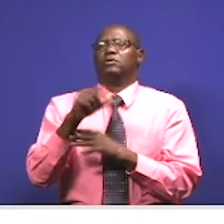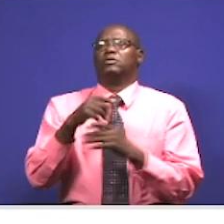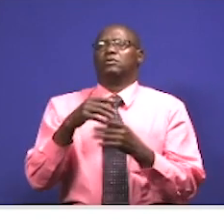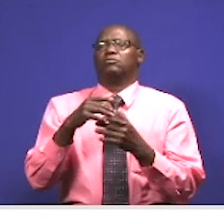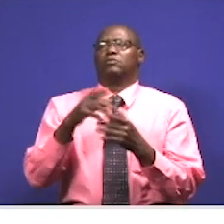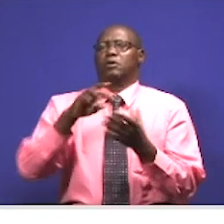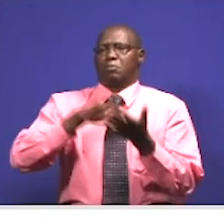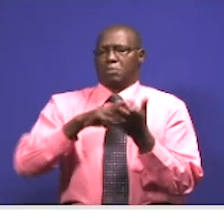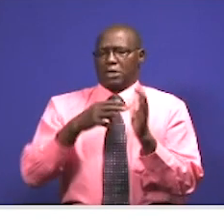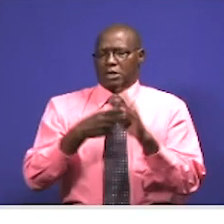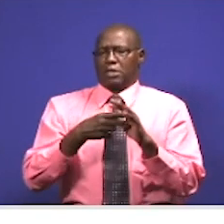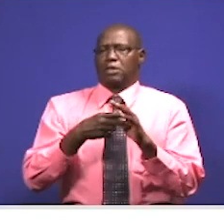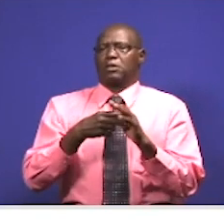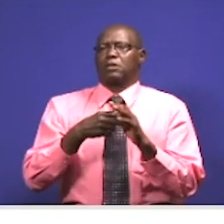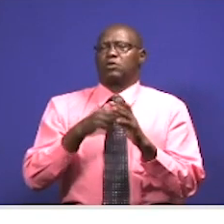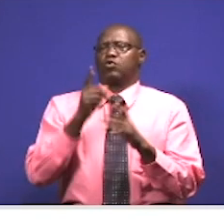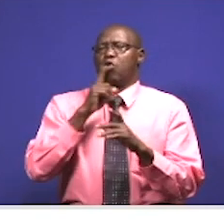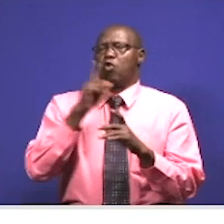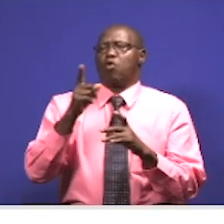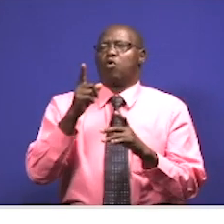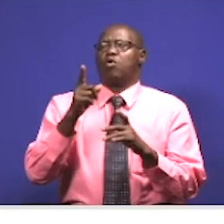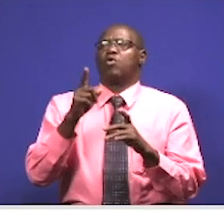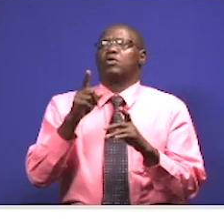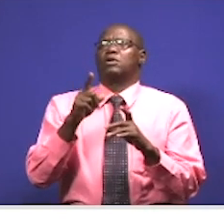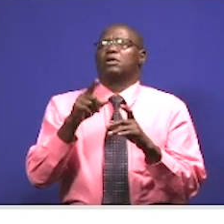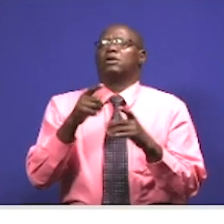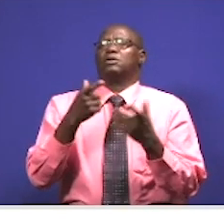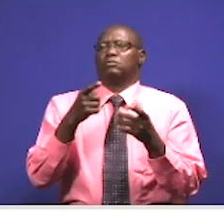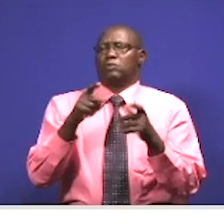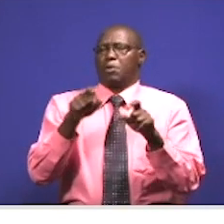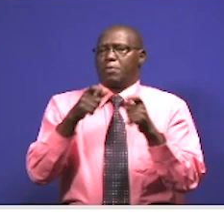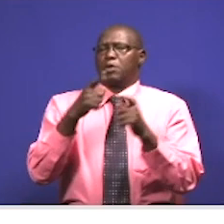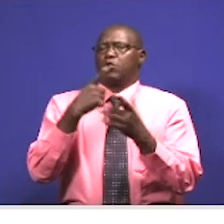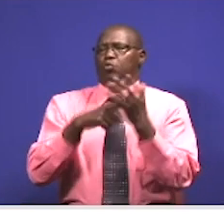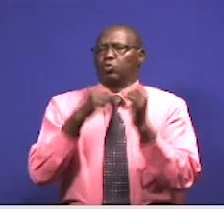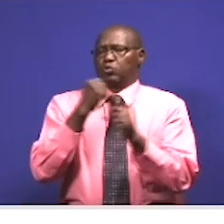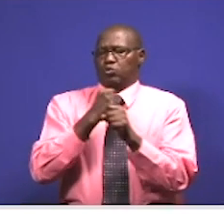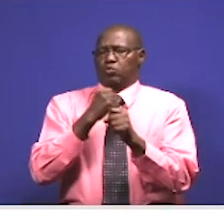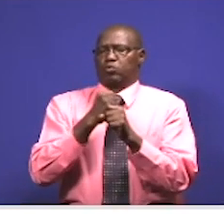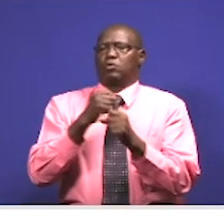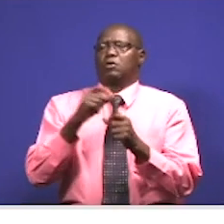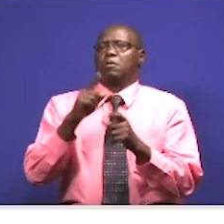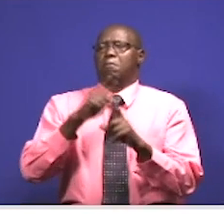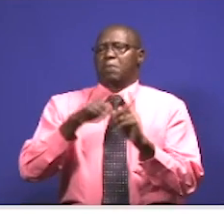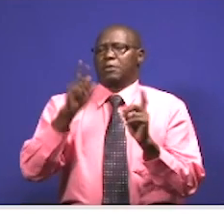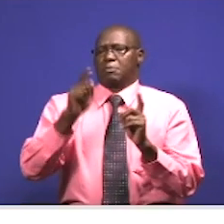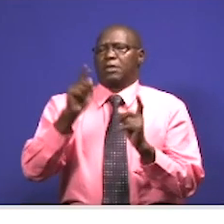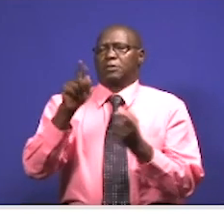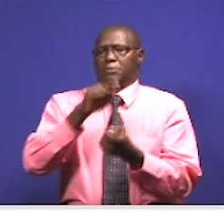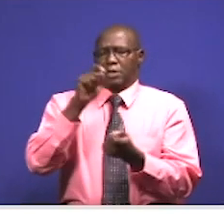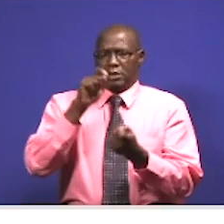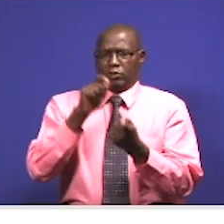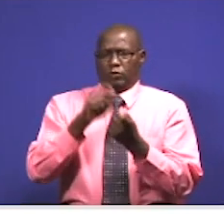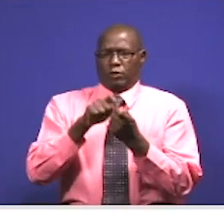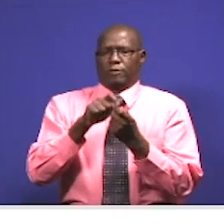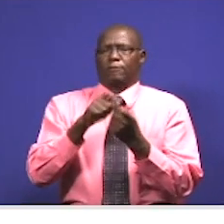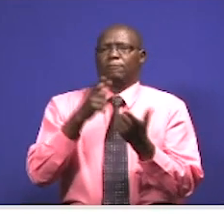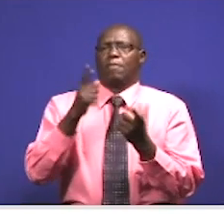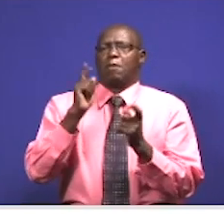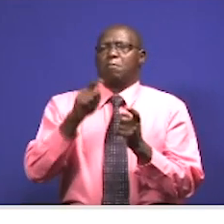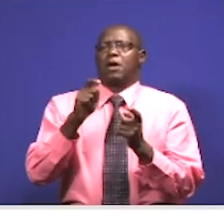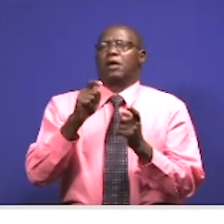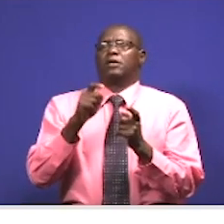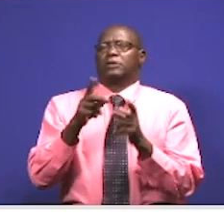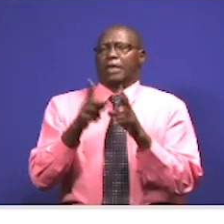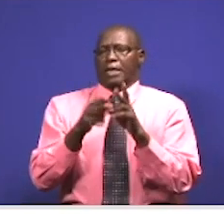editor what they have to do. As long as it's accurate information, as long as it's information that is good for public consumption, we must let editors do that work